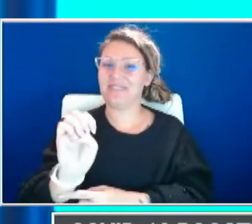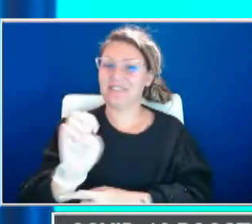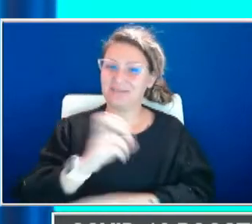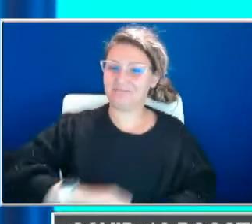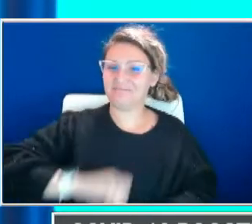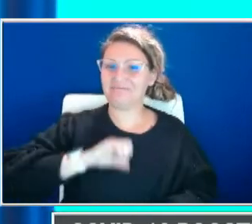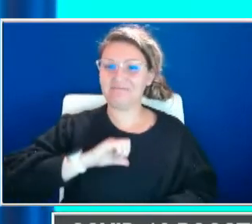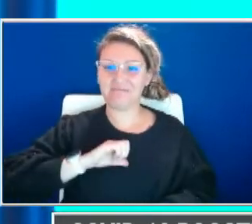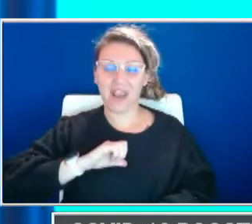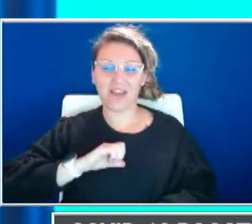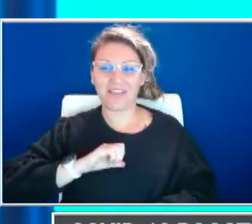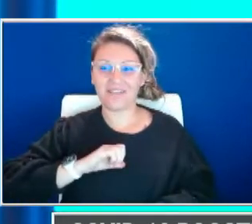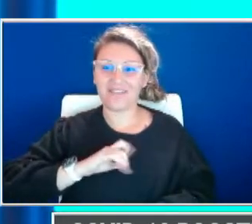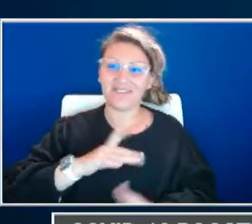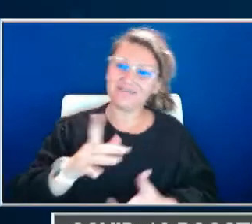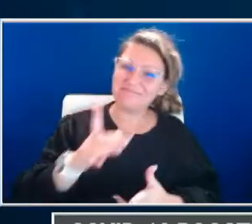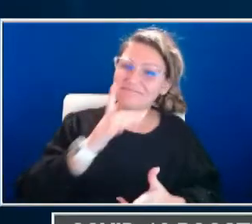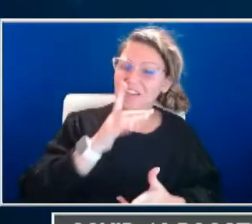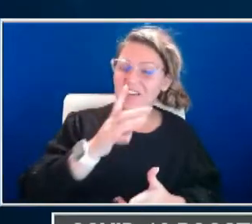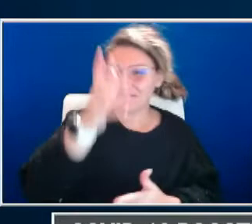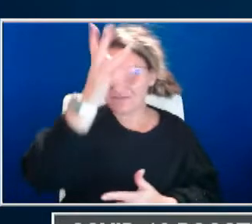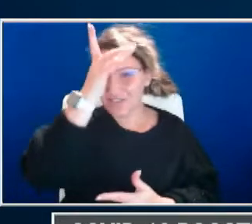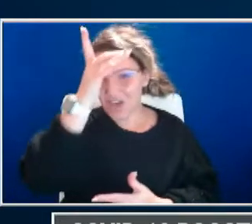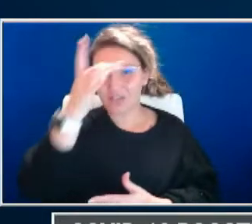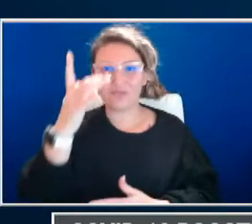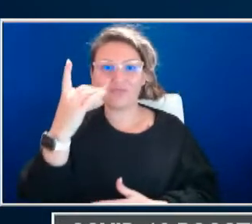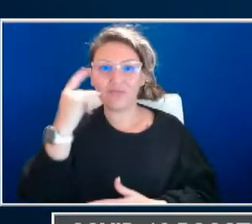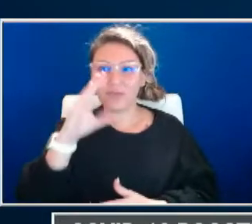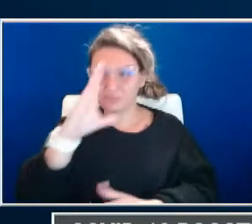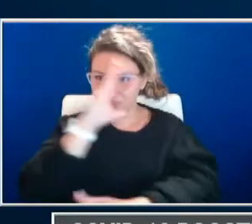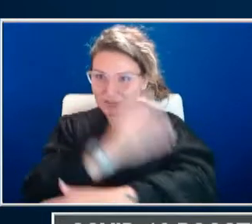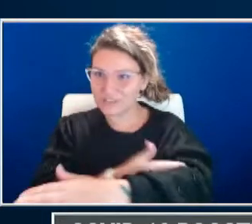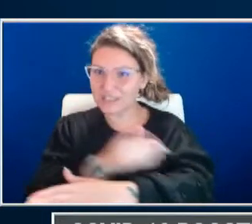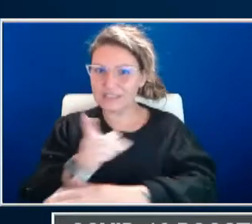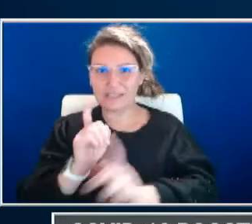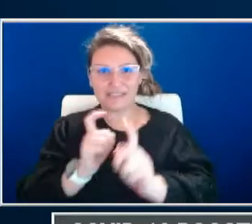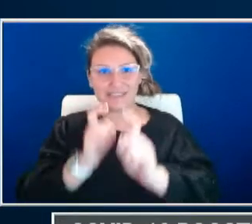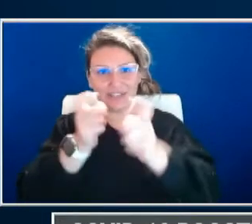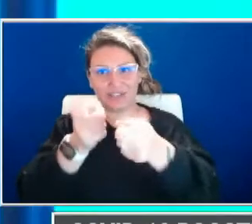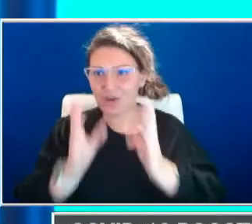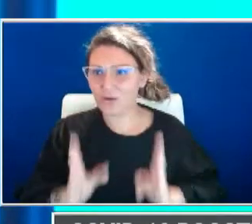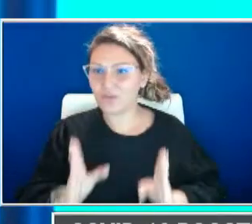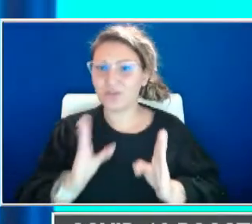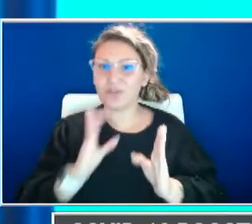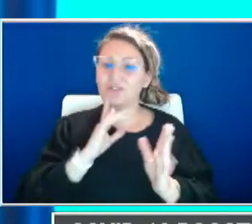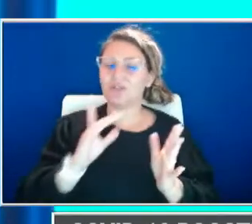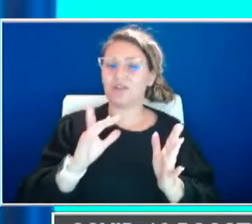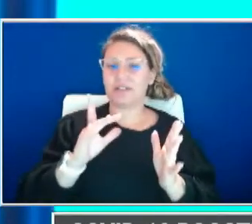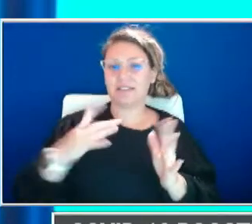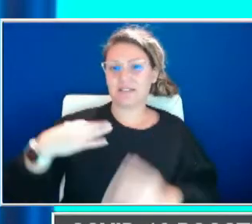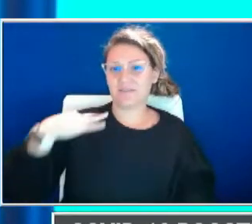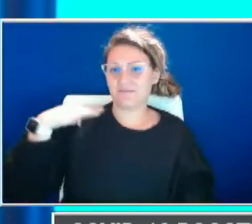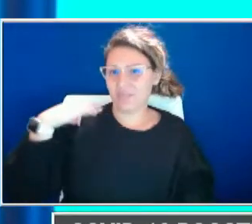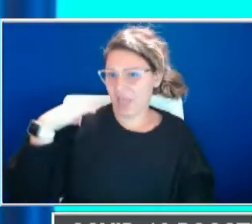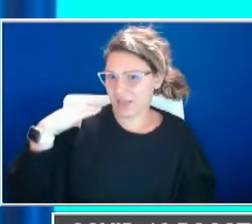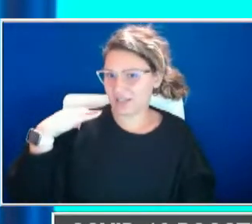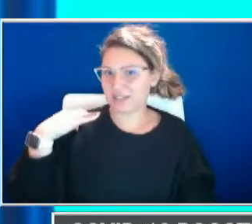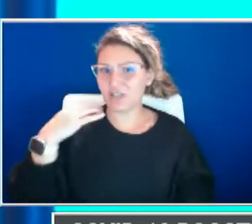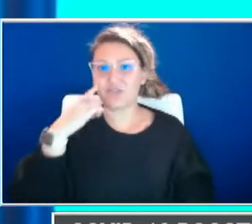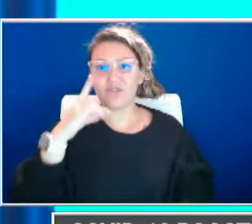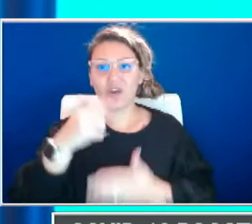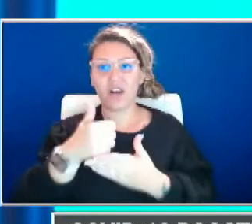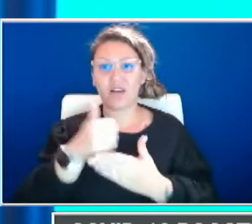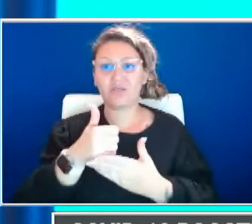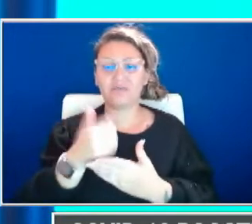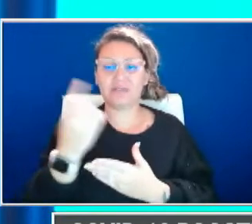cell donor, because that's something that this is a voluntary procedure to help save someone's